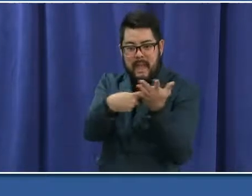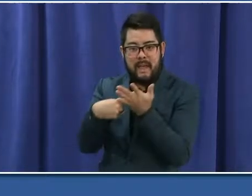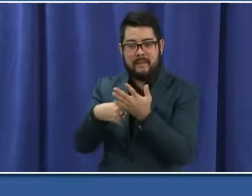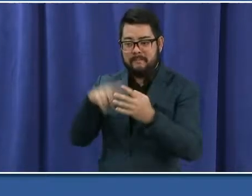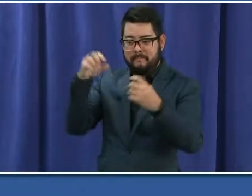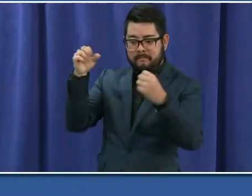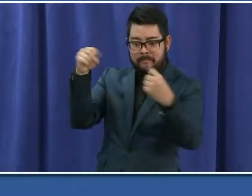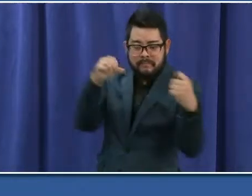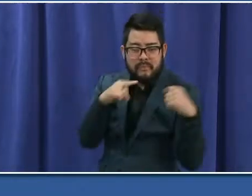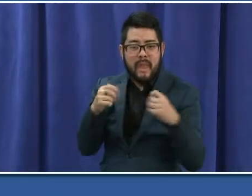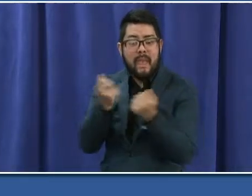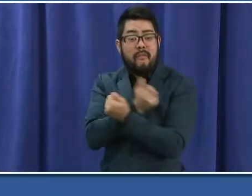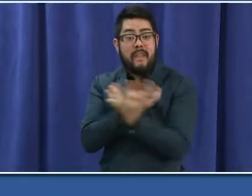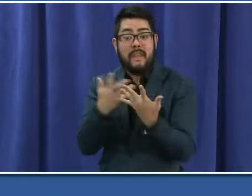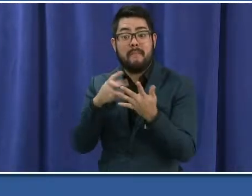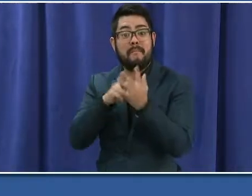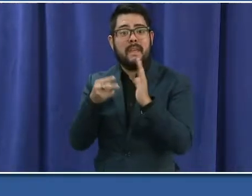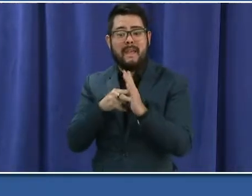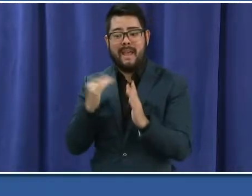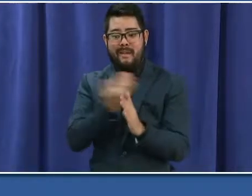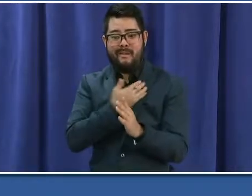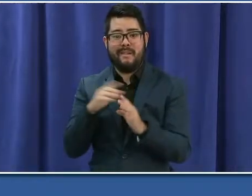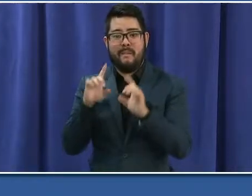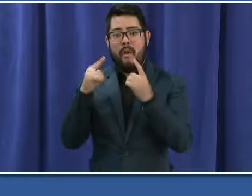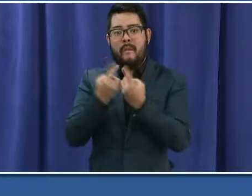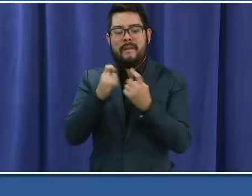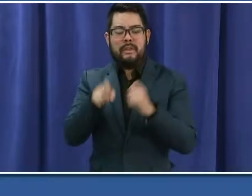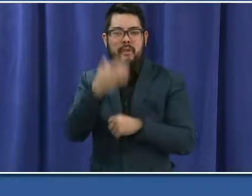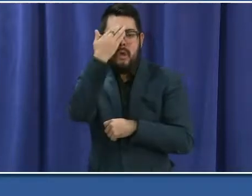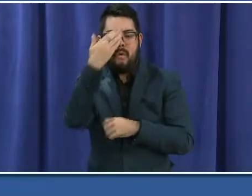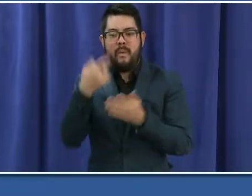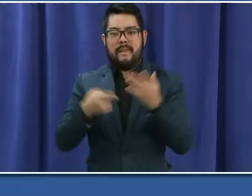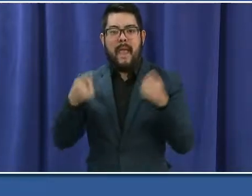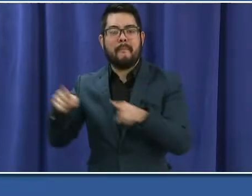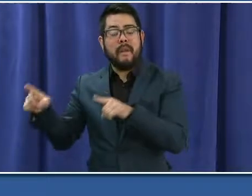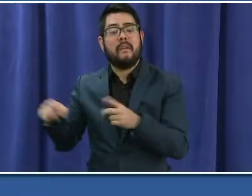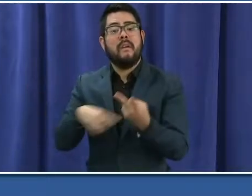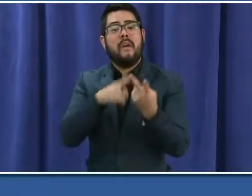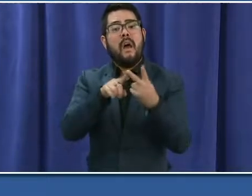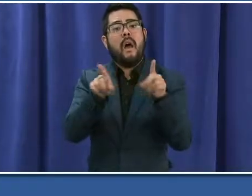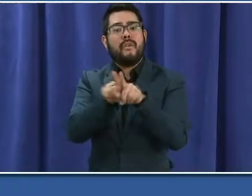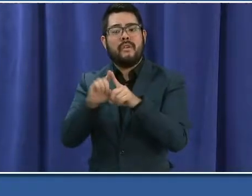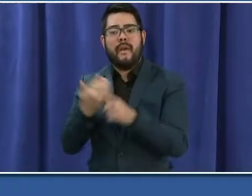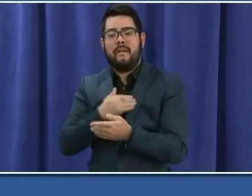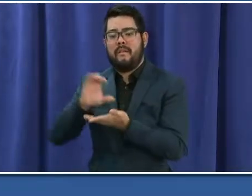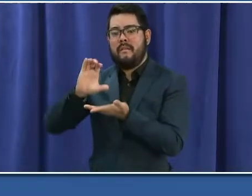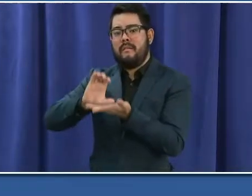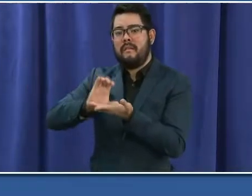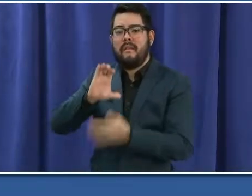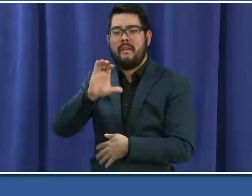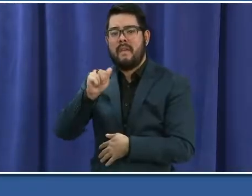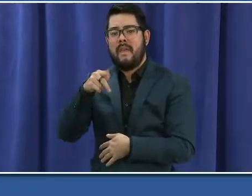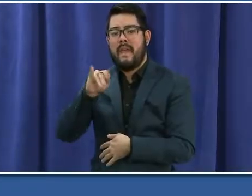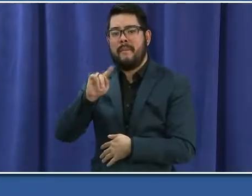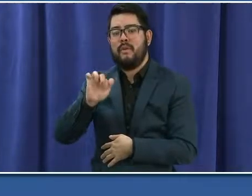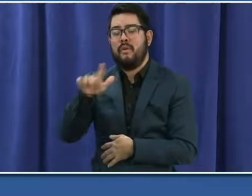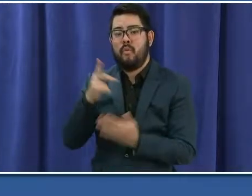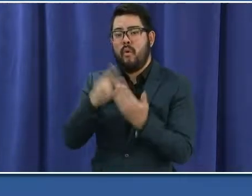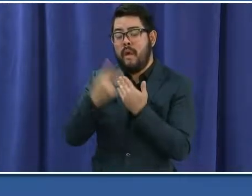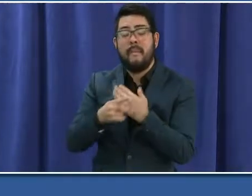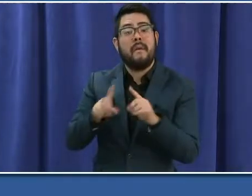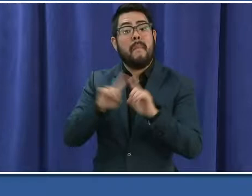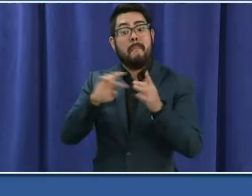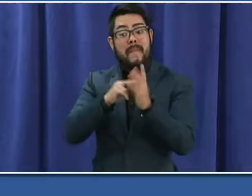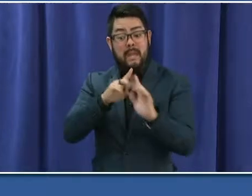all the major departments, including ours, that need to know about that. That enables us to coordinate our capital program. But when it comes to streets, we're not the only ones